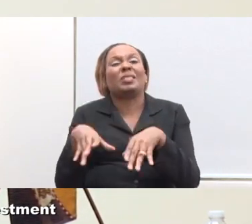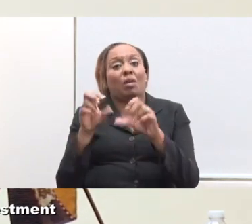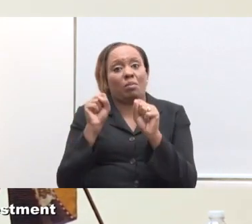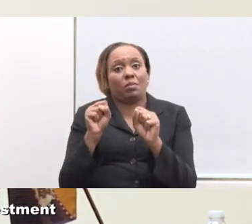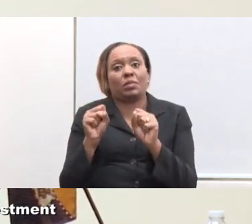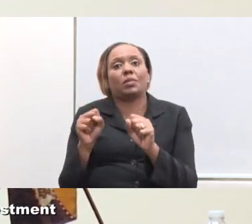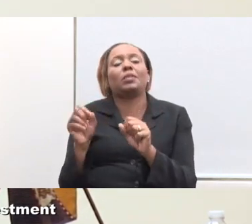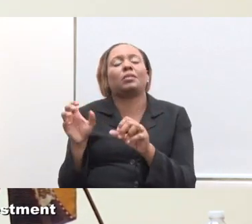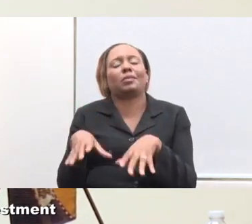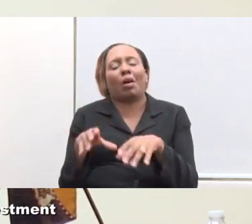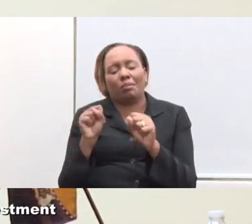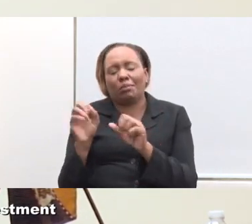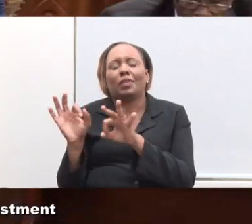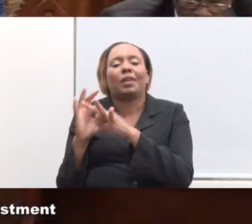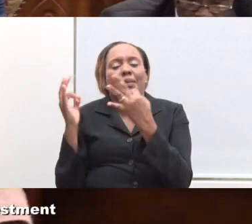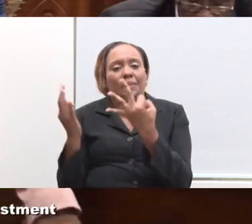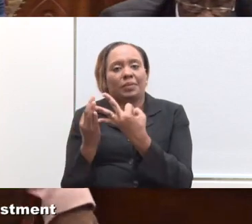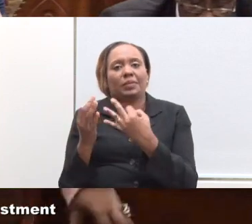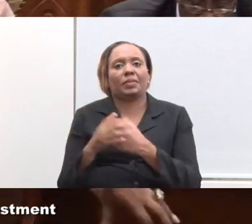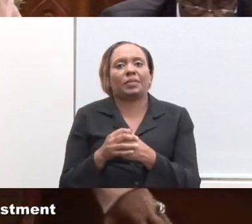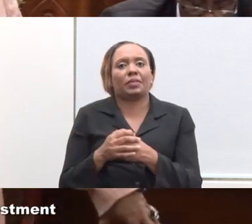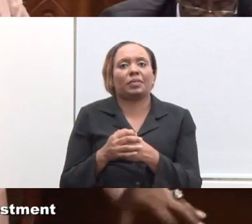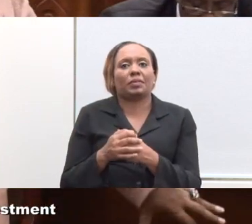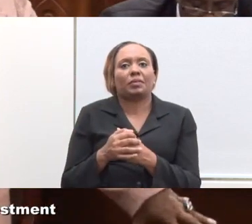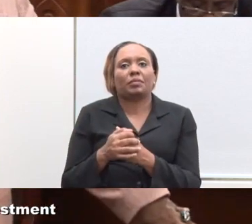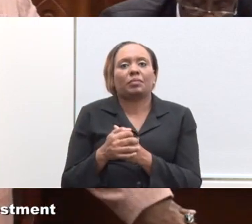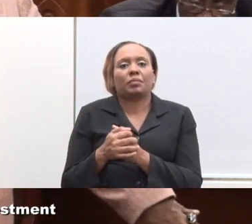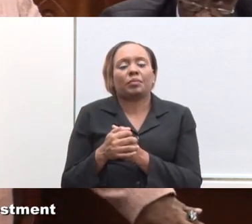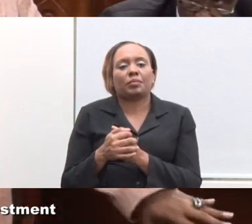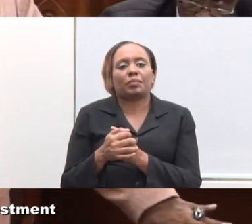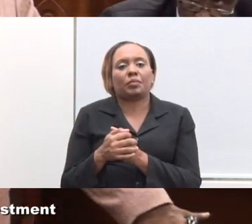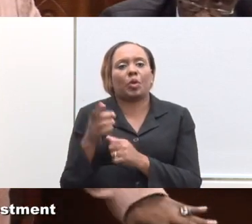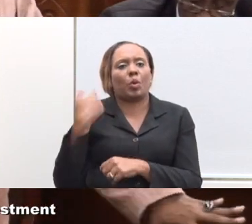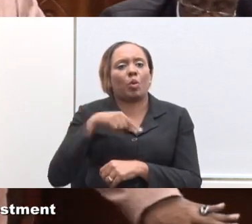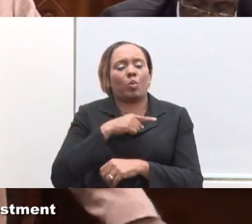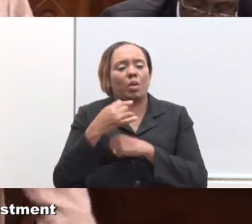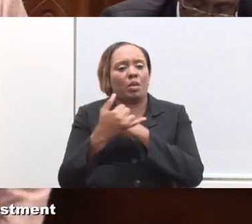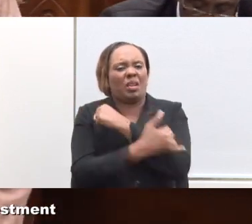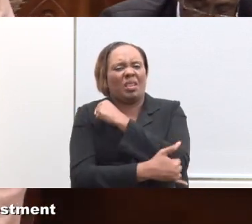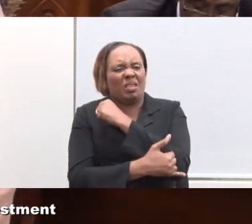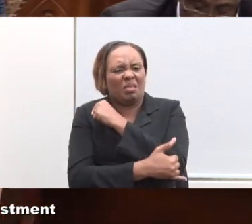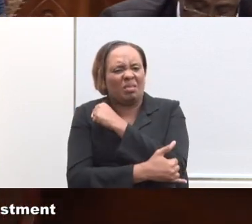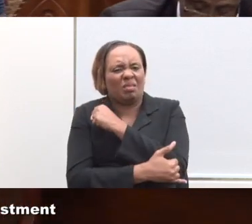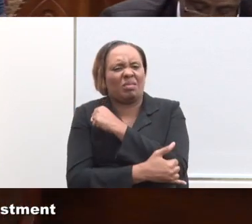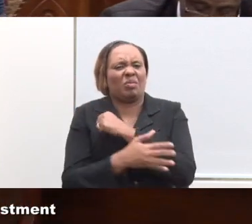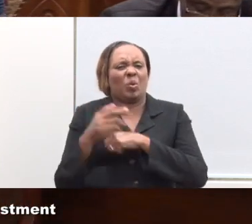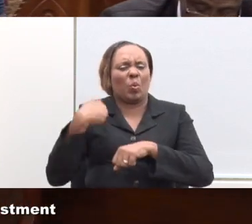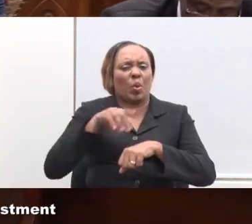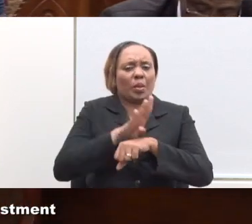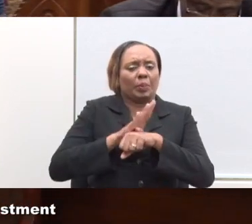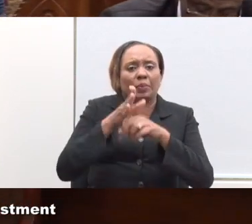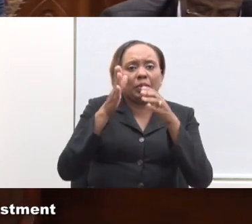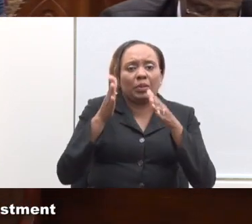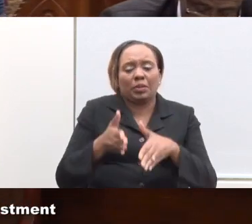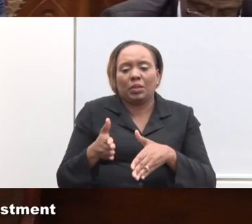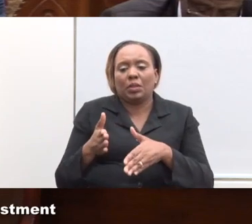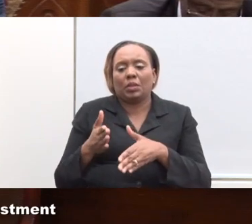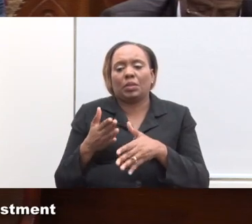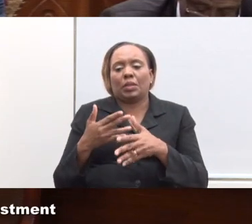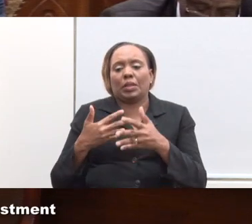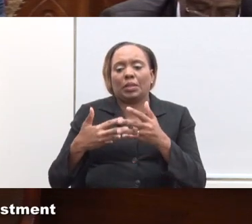is to carry each other cannot now watch others suffer in this environment. And to that